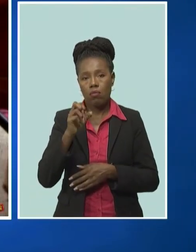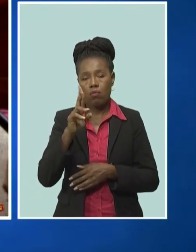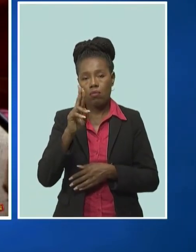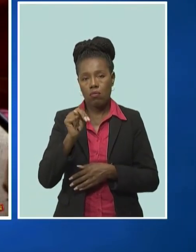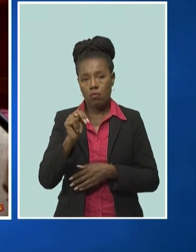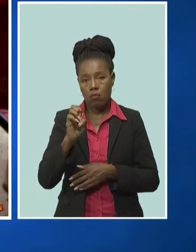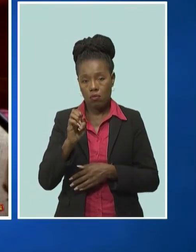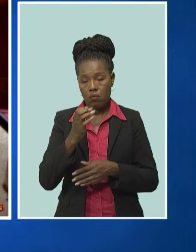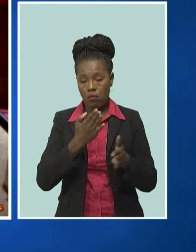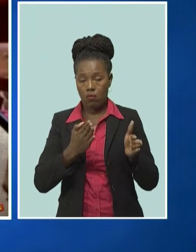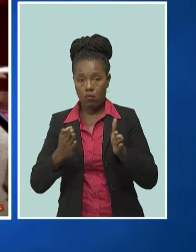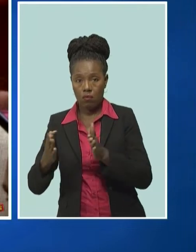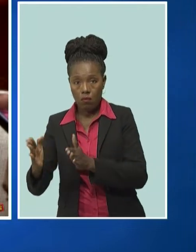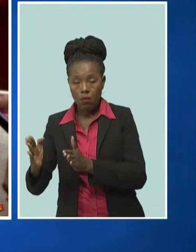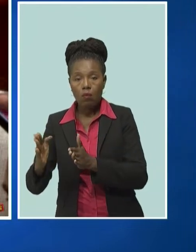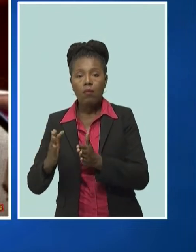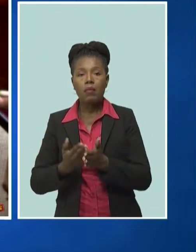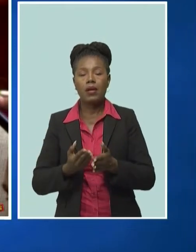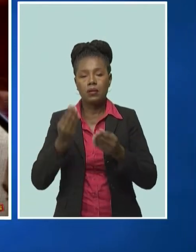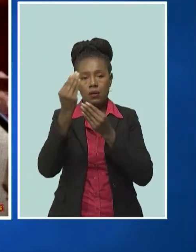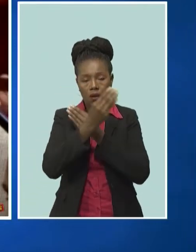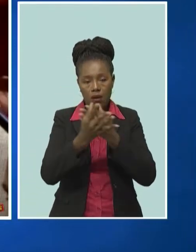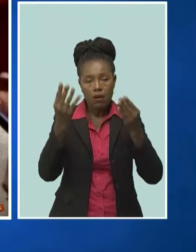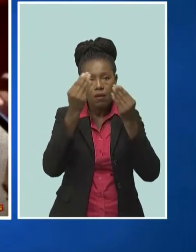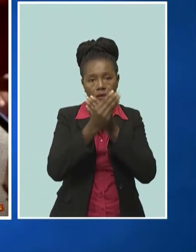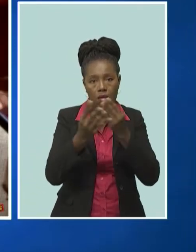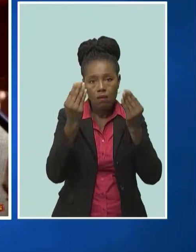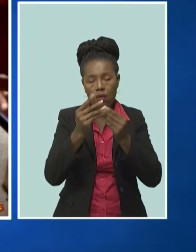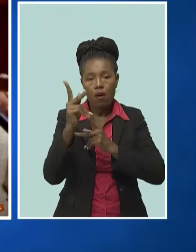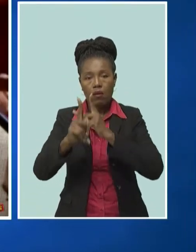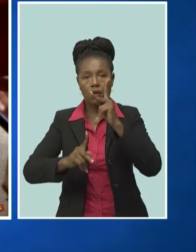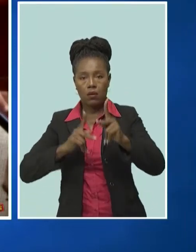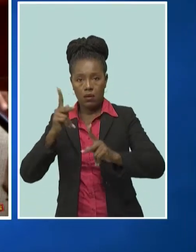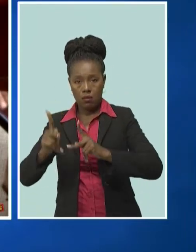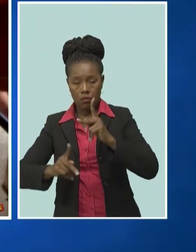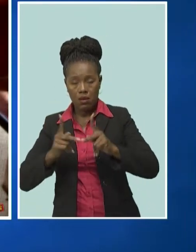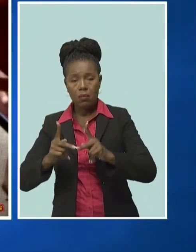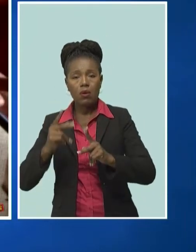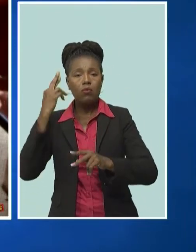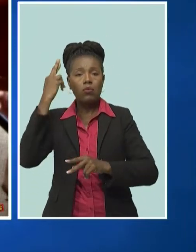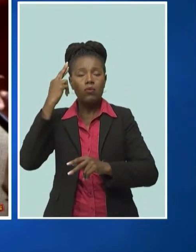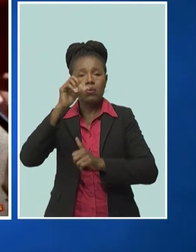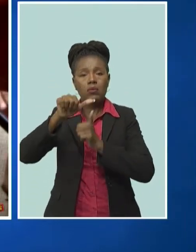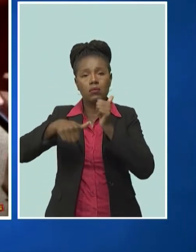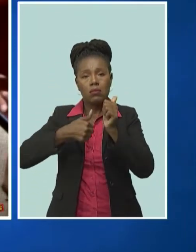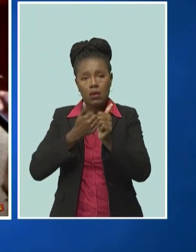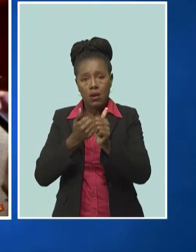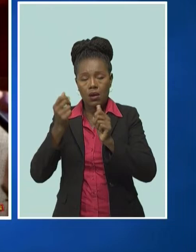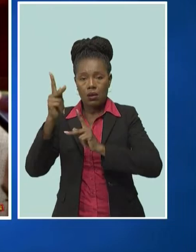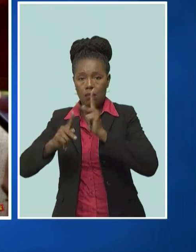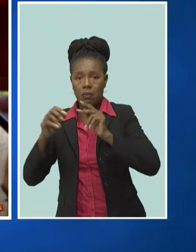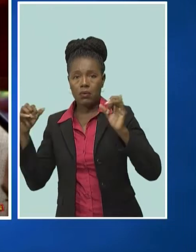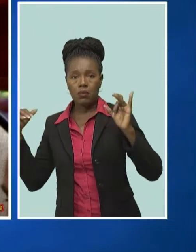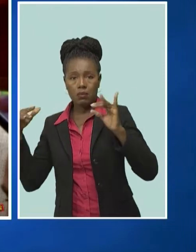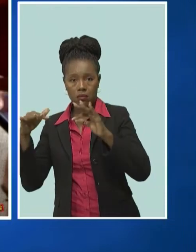public relations plan to inform the public about the rationale for the People's Assemblies, the benefits and so on that